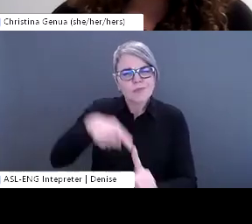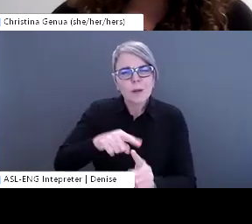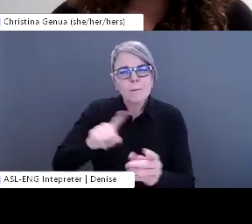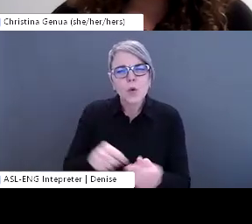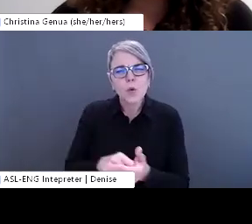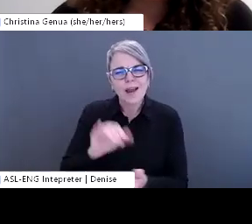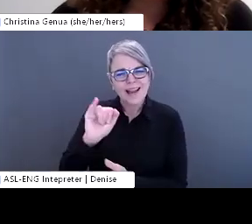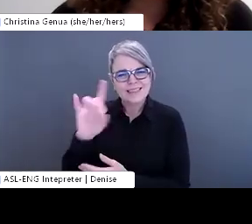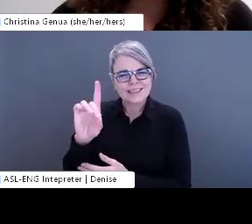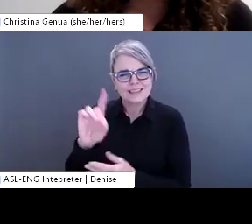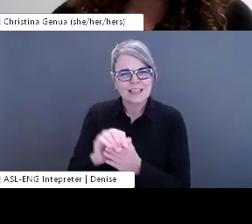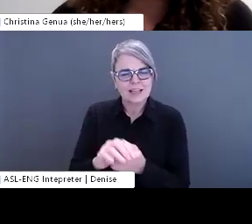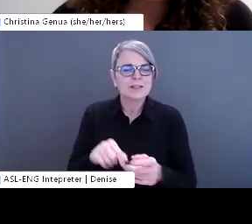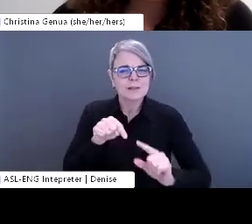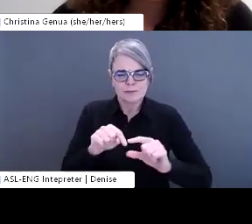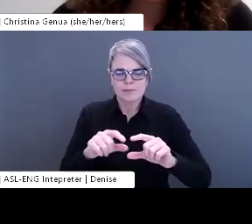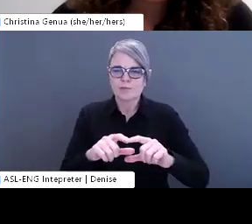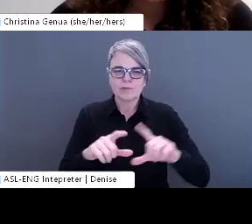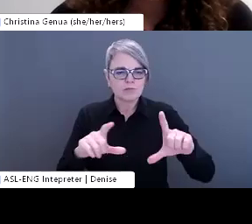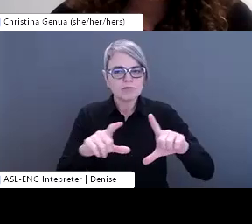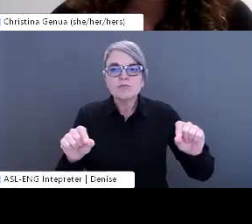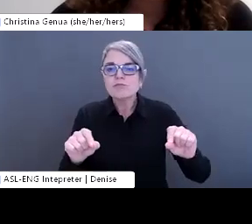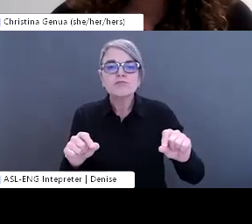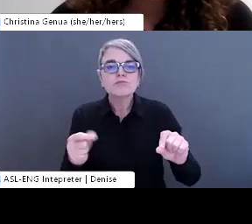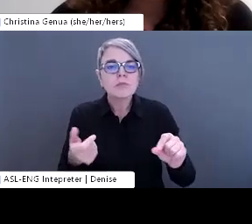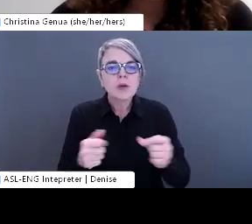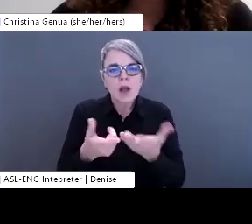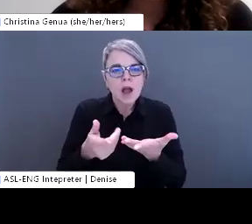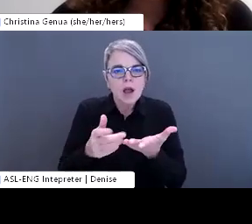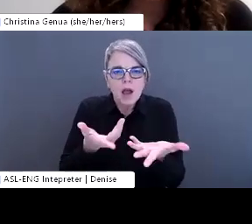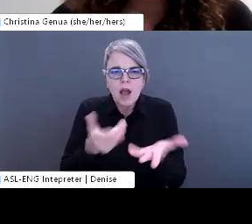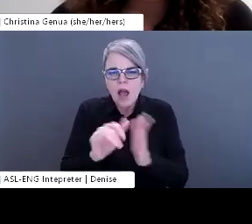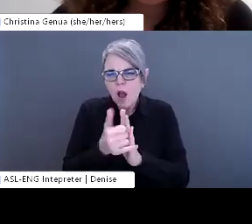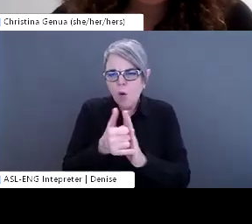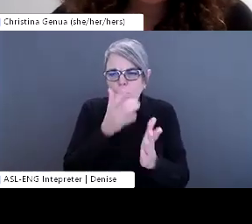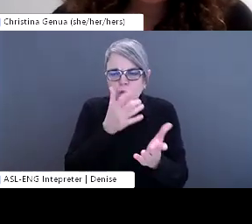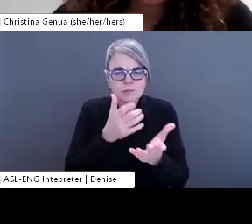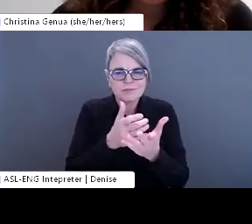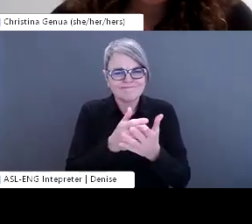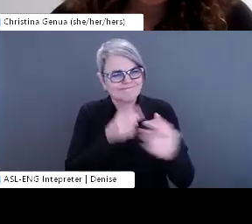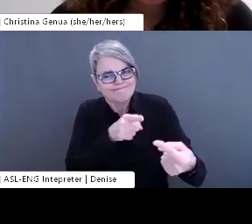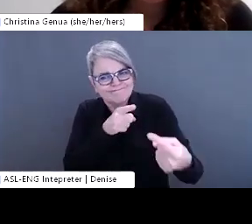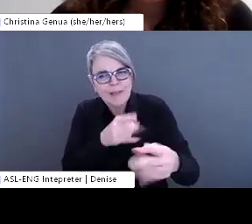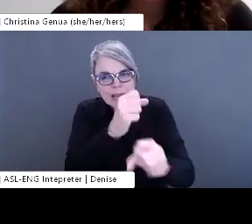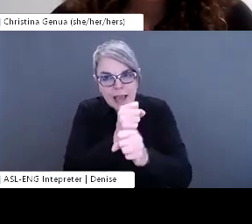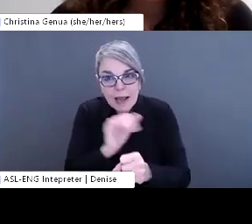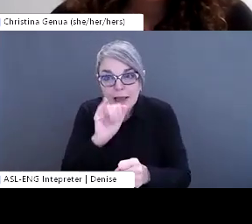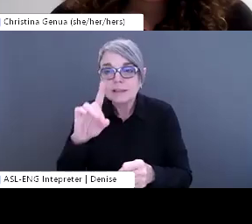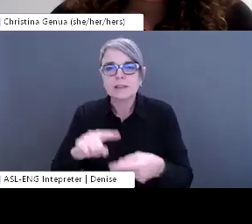of ID do you and your group members have? So we can make a list.